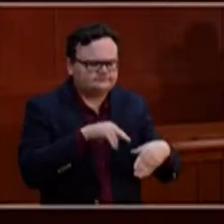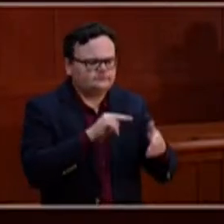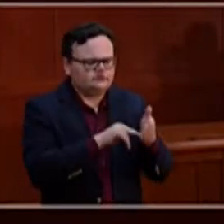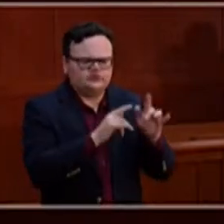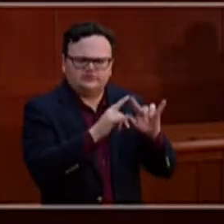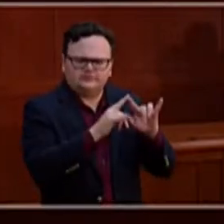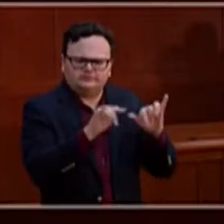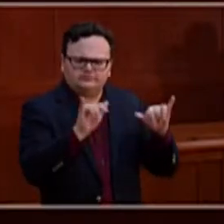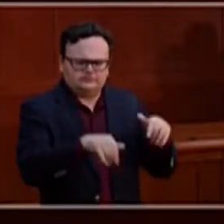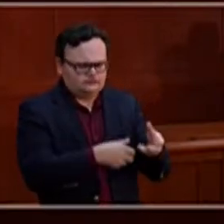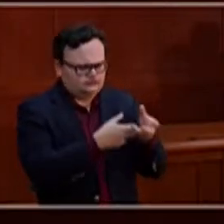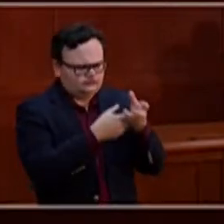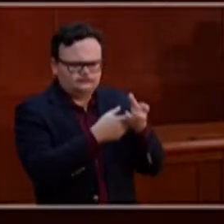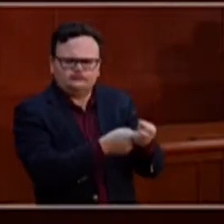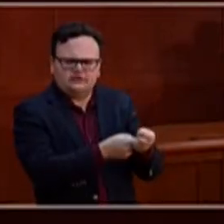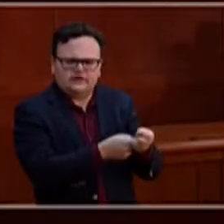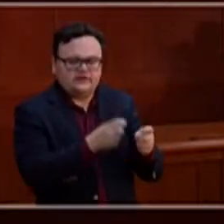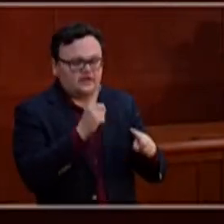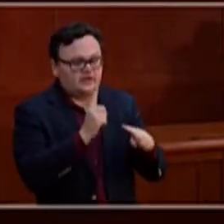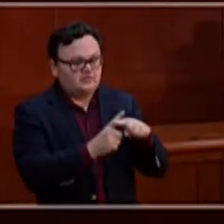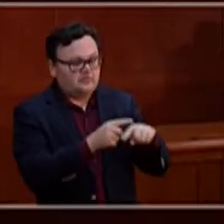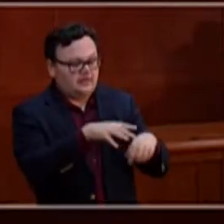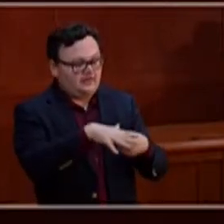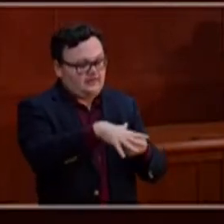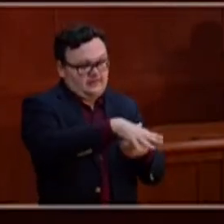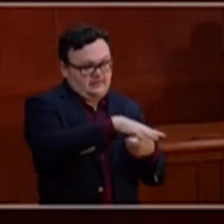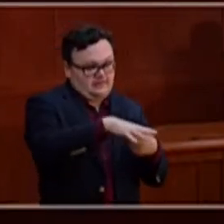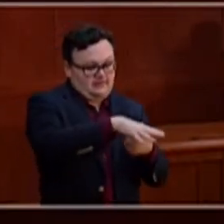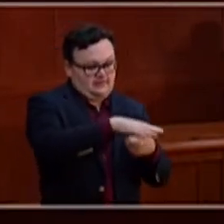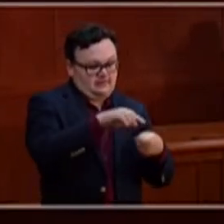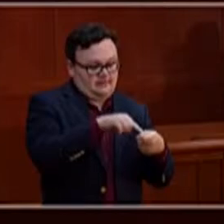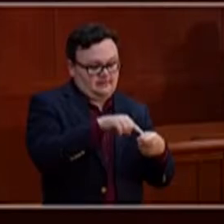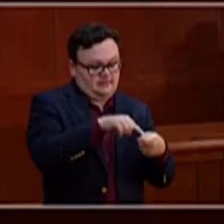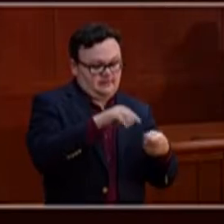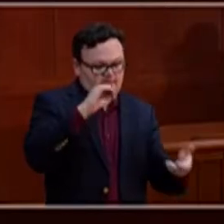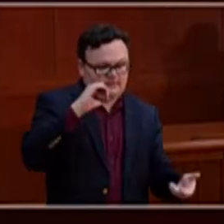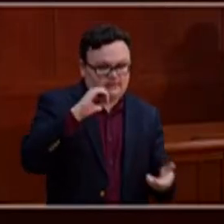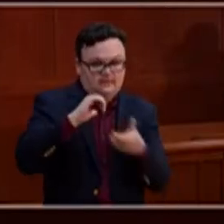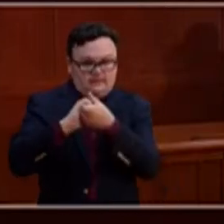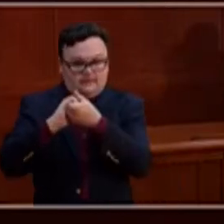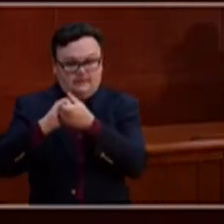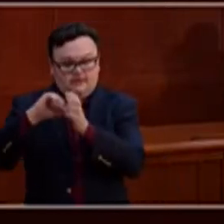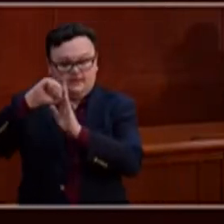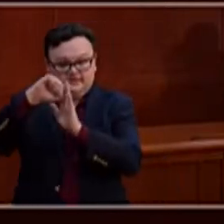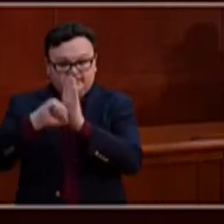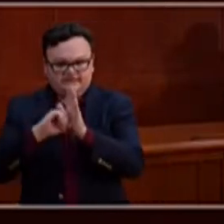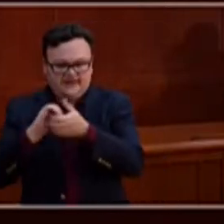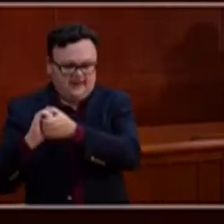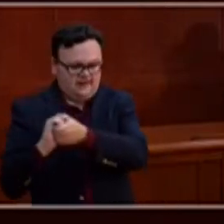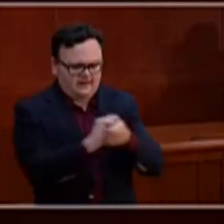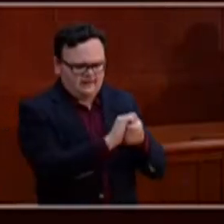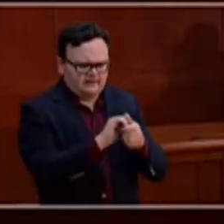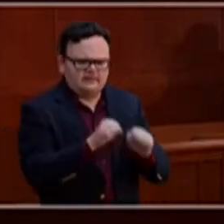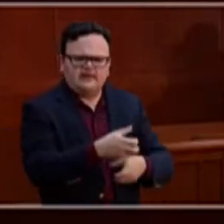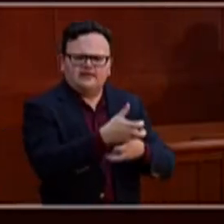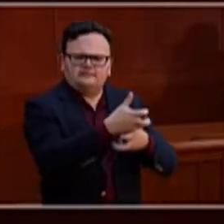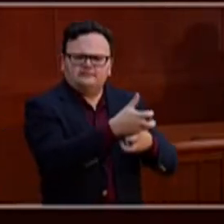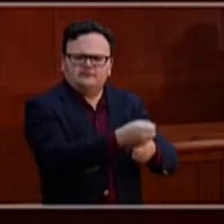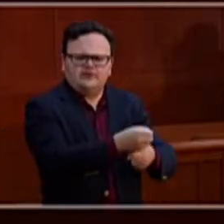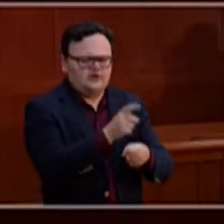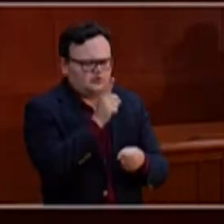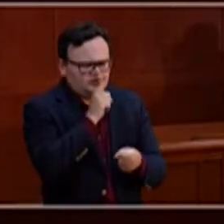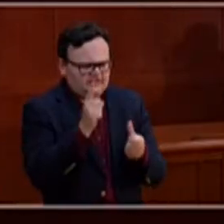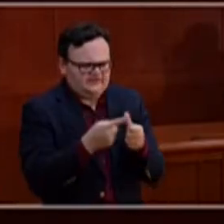in the regional collaboration that I have to believe is unprecedented. The coalitions that